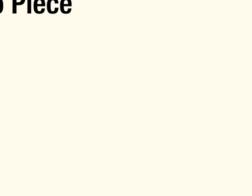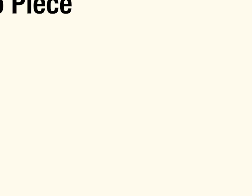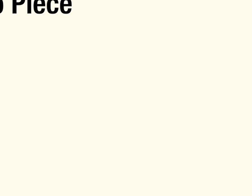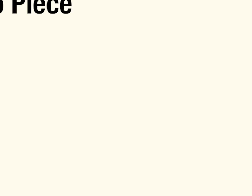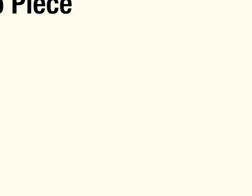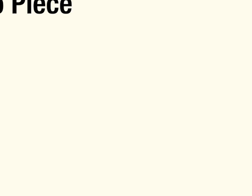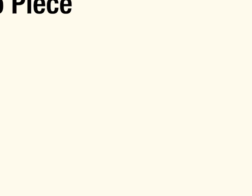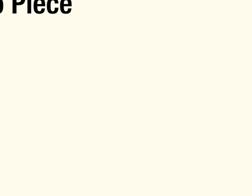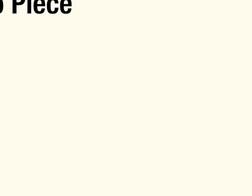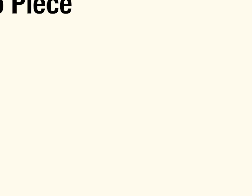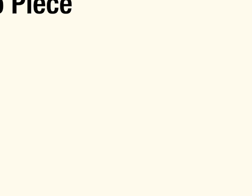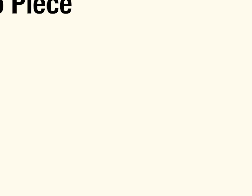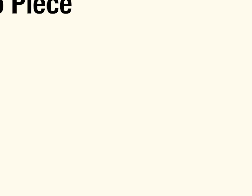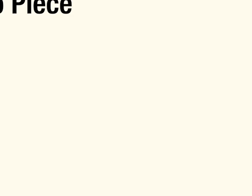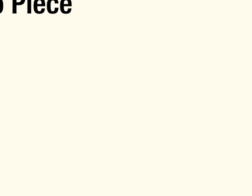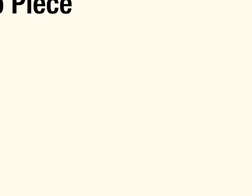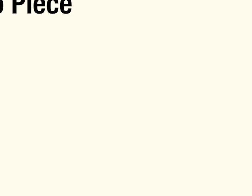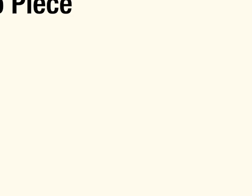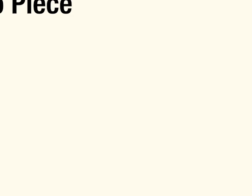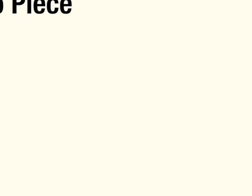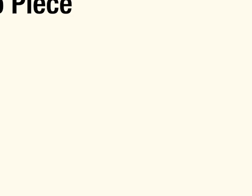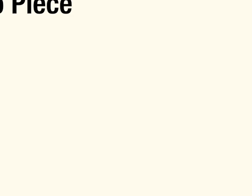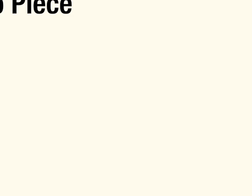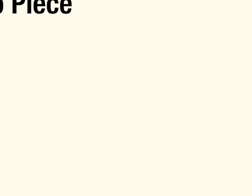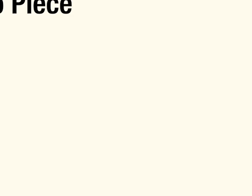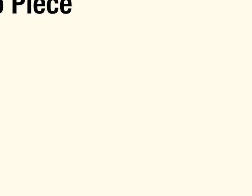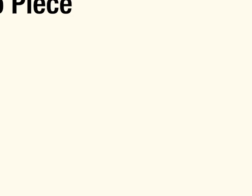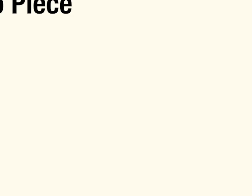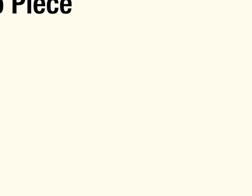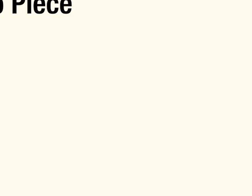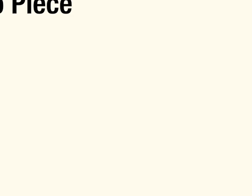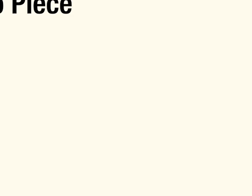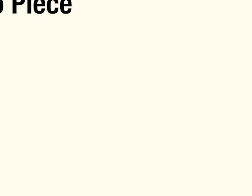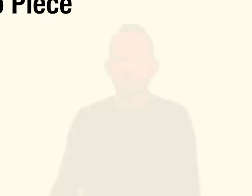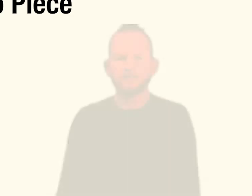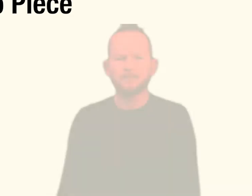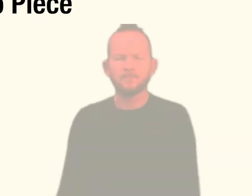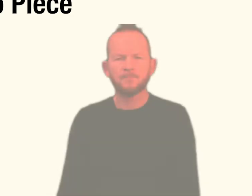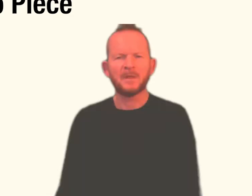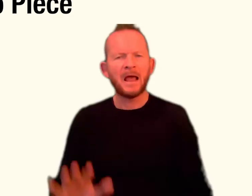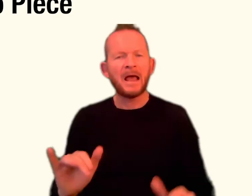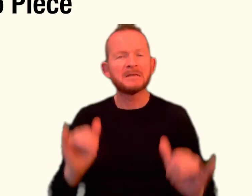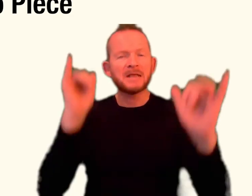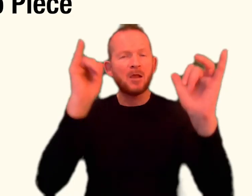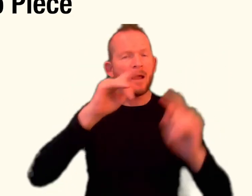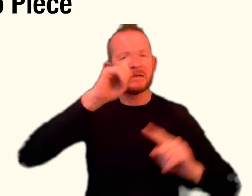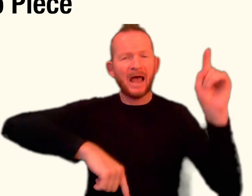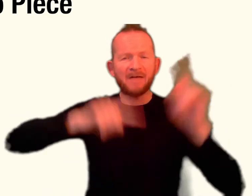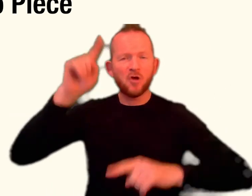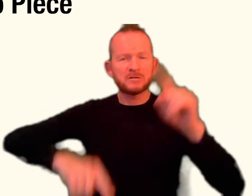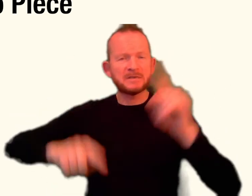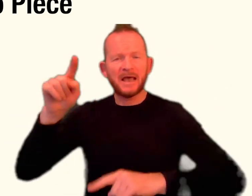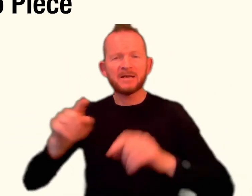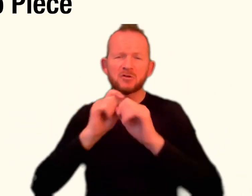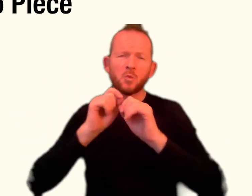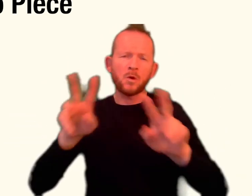and education would be the system to change that, celebrate diversity in all of its wonderful forms. I hope that